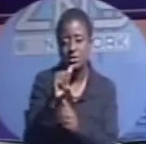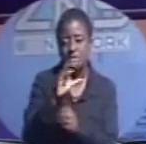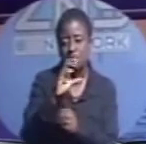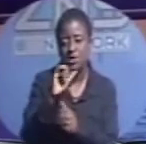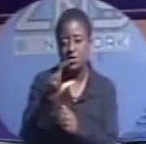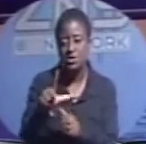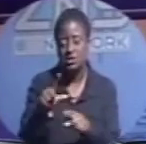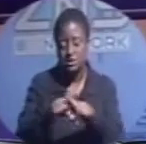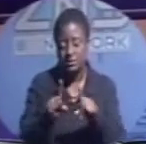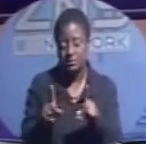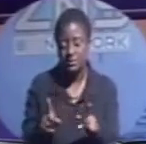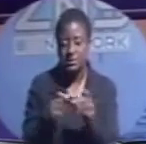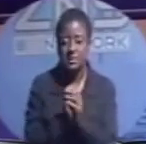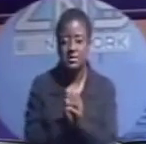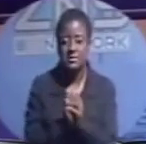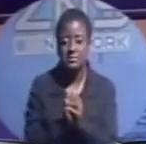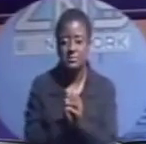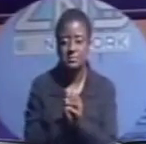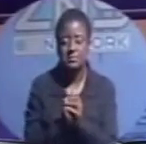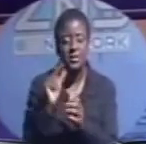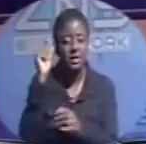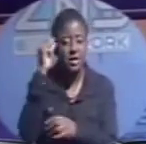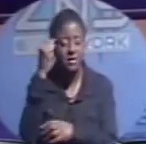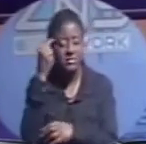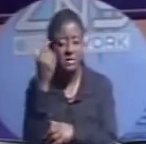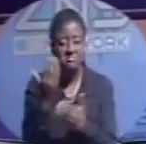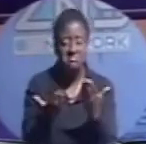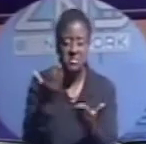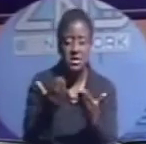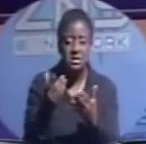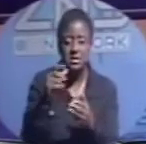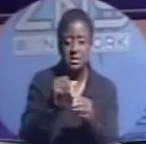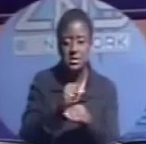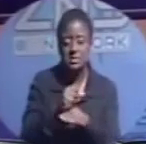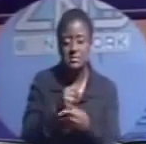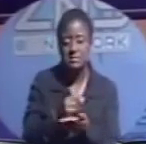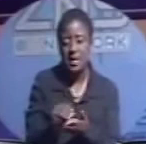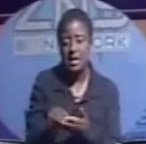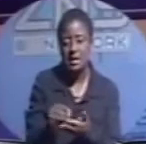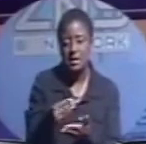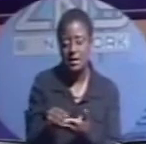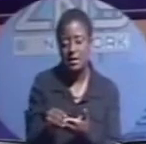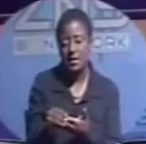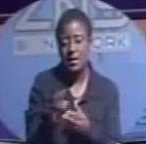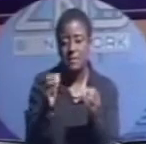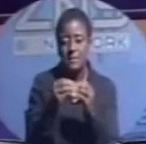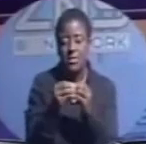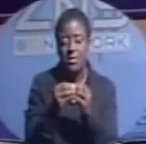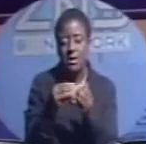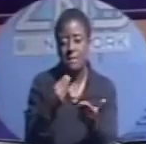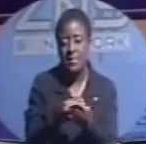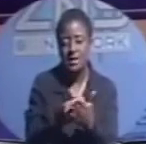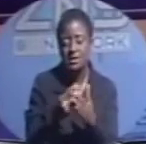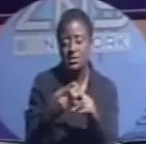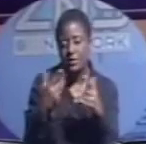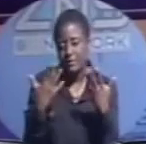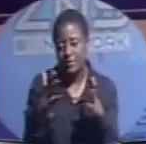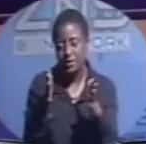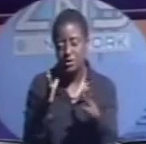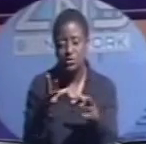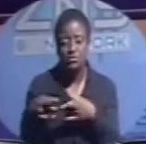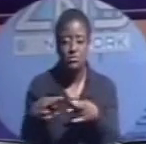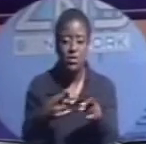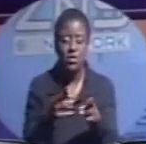government may have to even spend more money to complete those roadworks, which have already swallowed up millions in